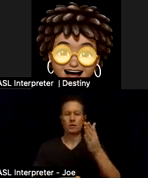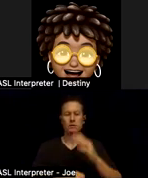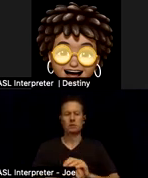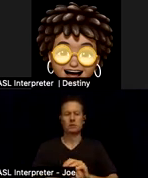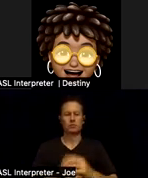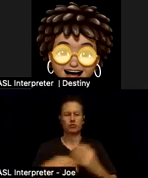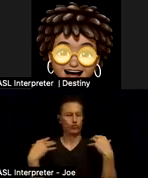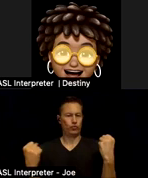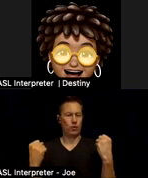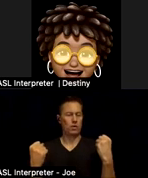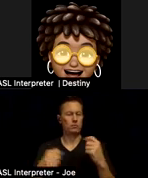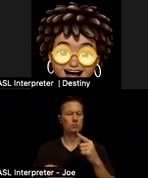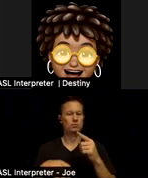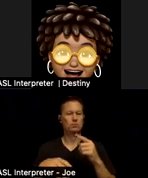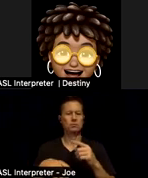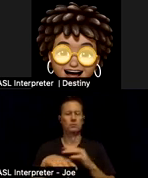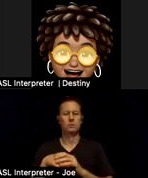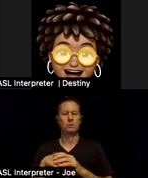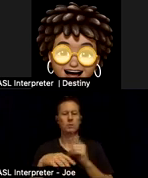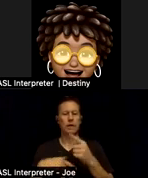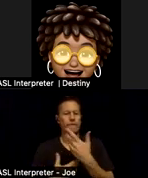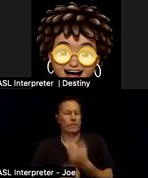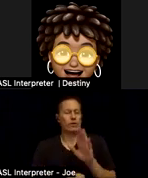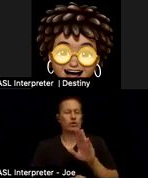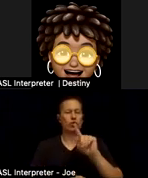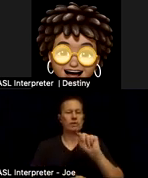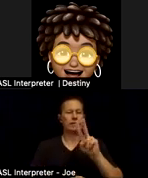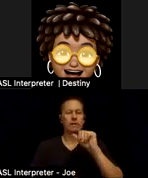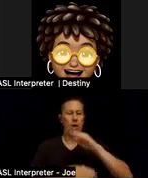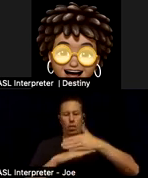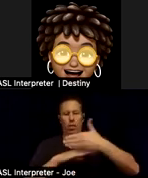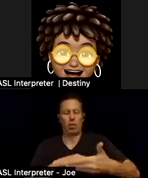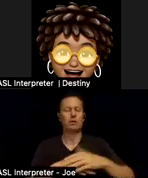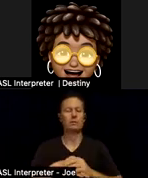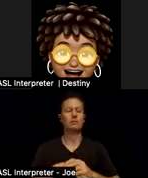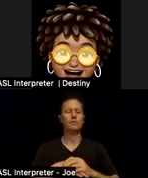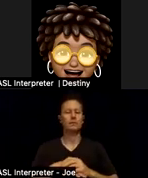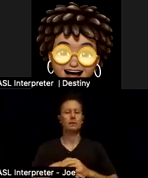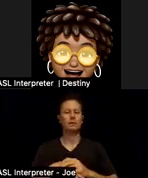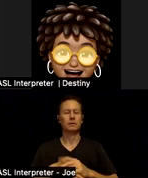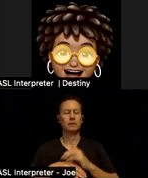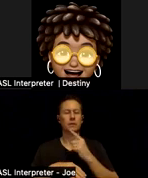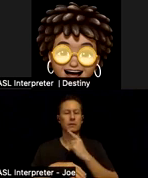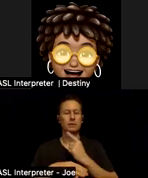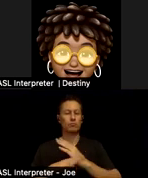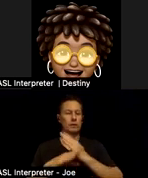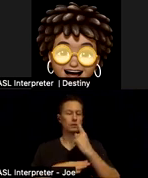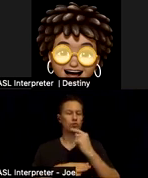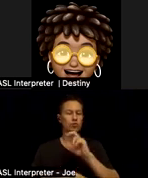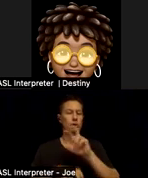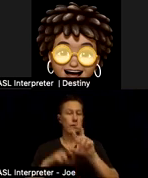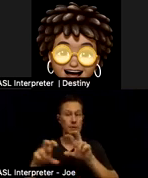to have confidence that your TV is not going to go anywhere. And it's protecting your investment. These things aren't cheap, so it's protecting your investment.